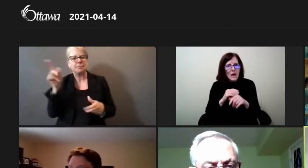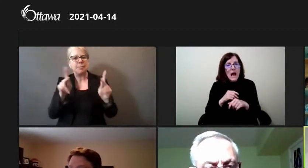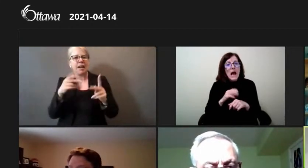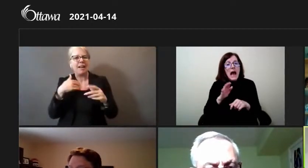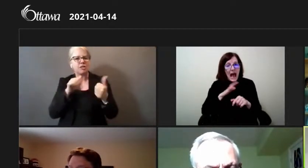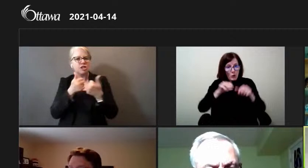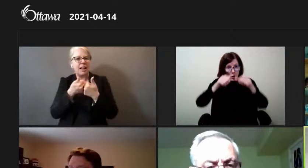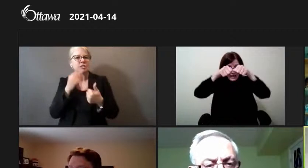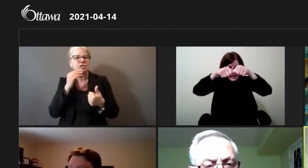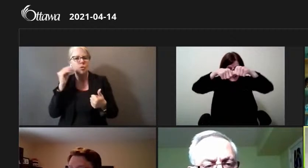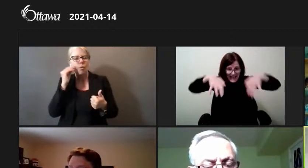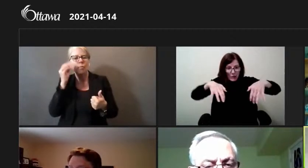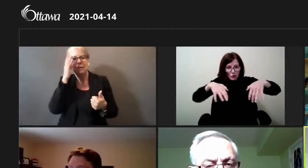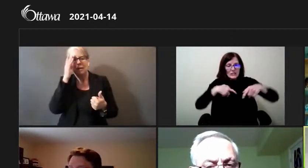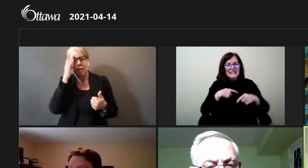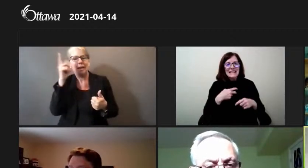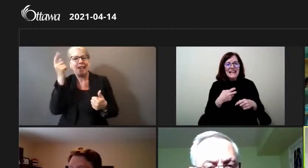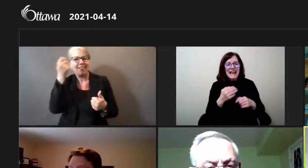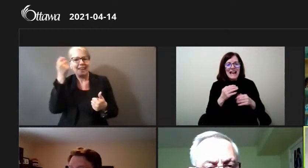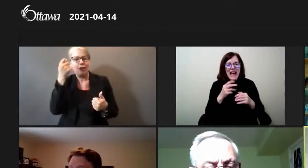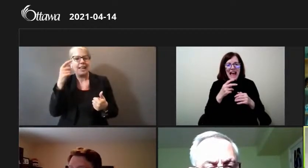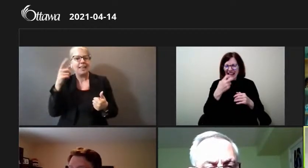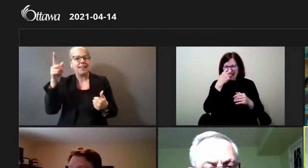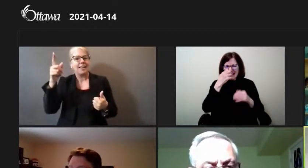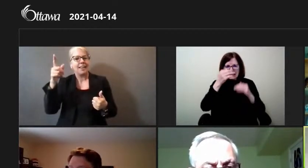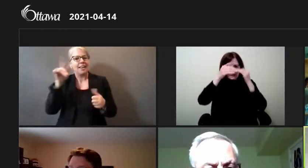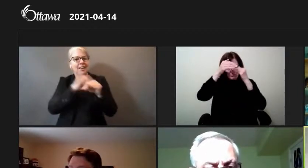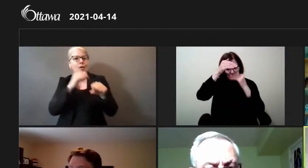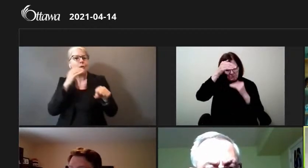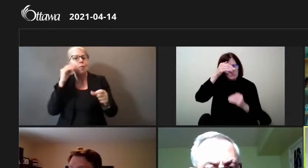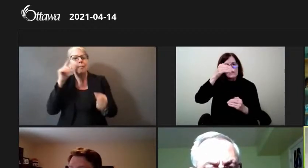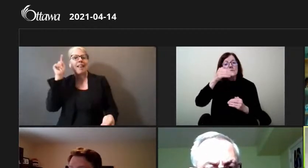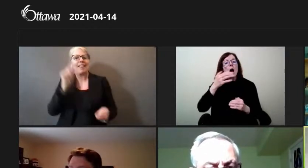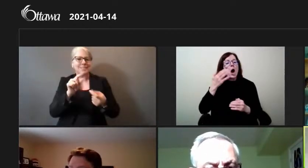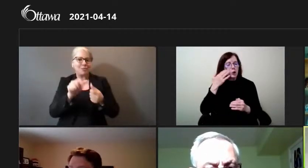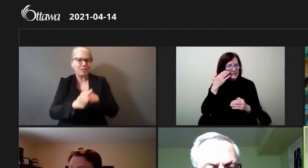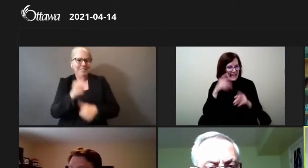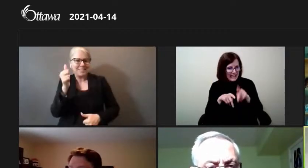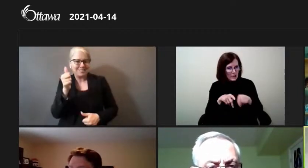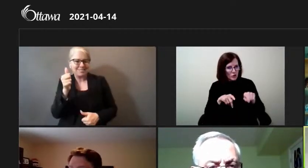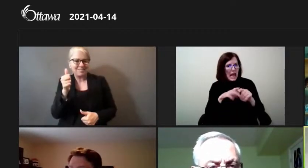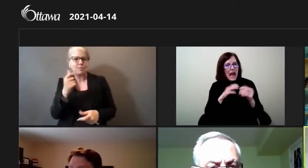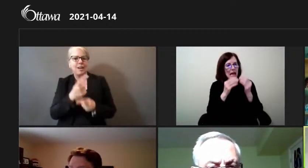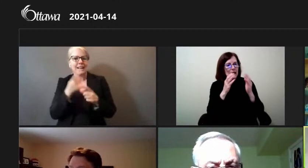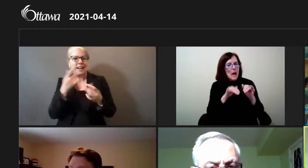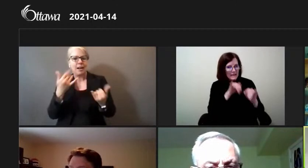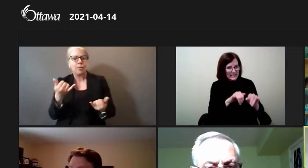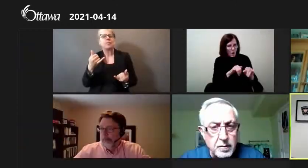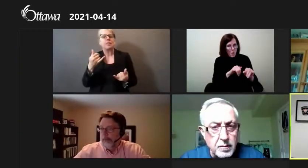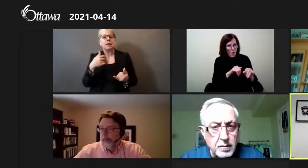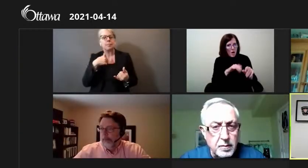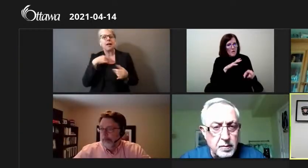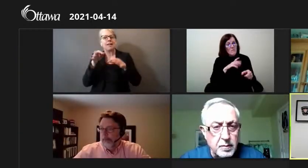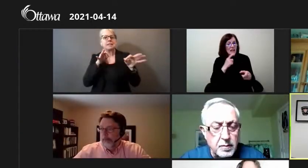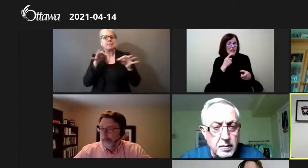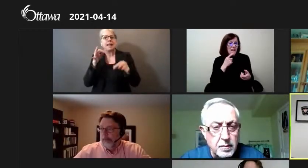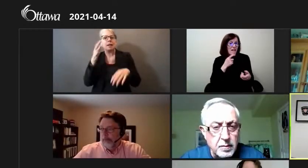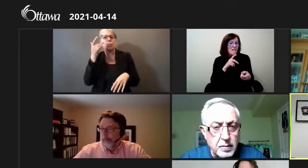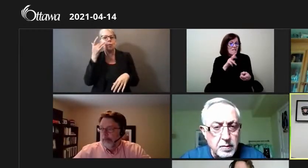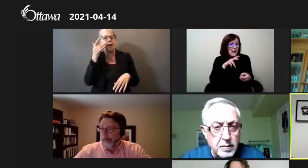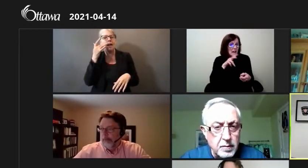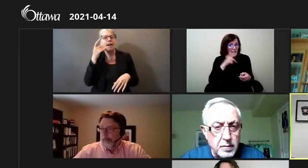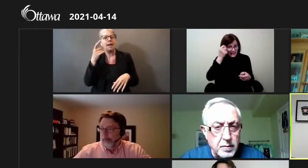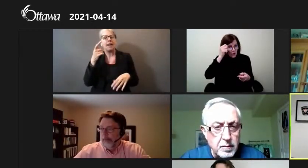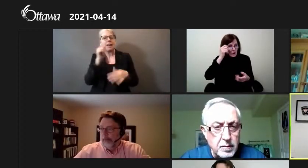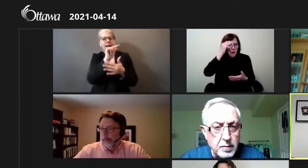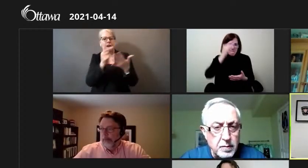they're at home, but in theory, they're less at risk right now. But I'll leave that to Dr. Molotny to explain why in the hierarchy.